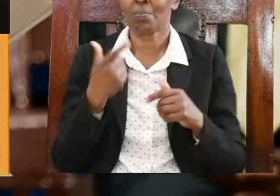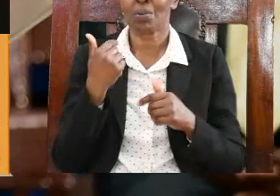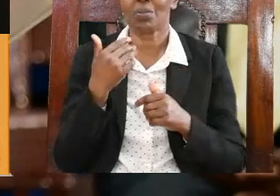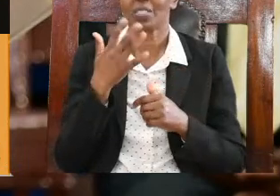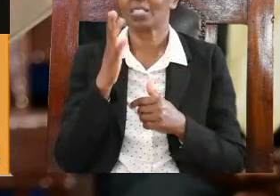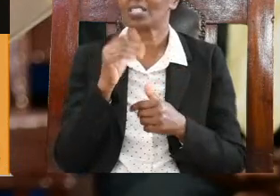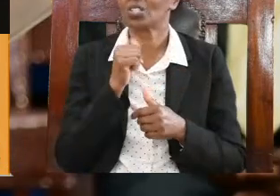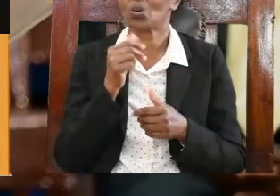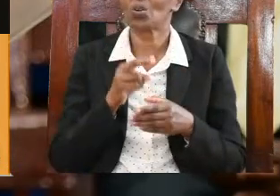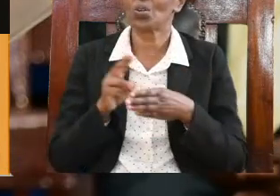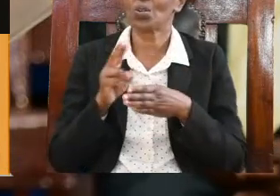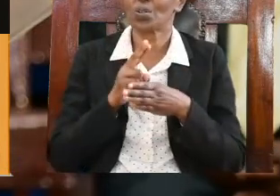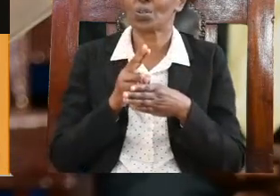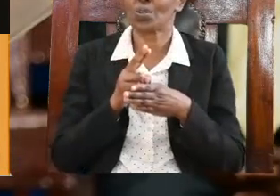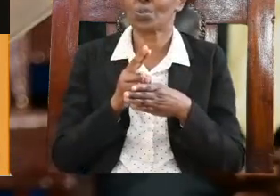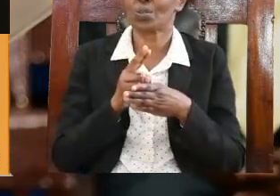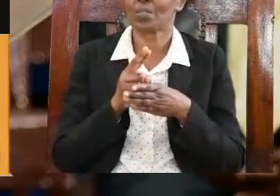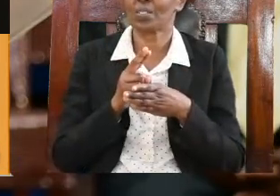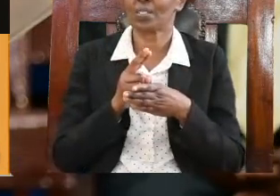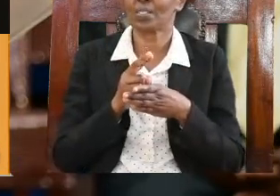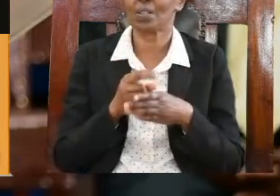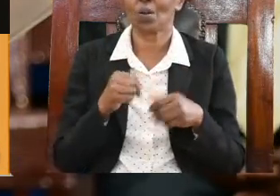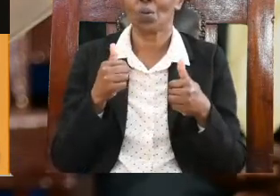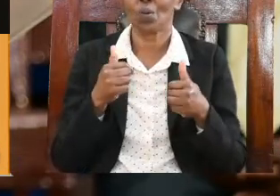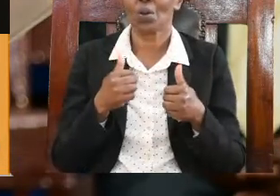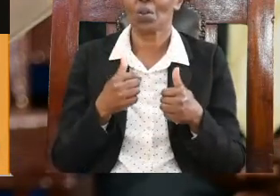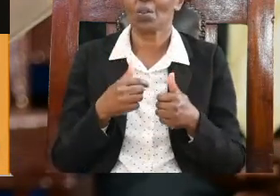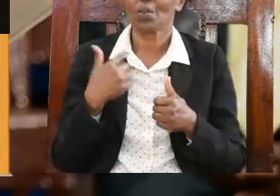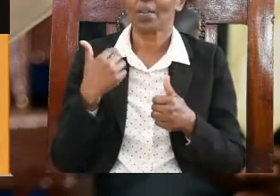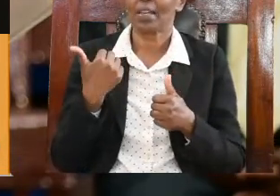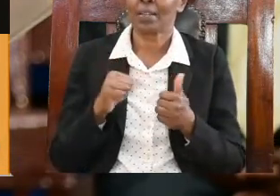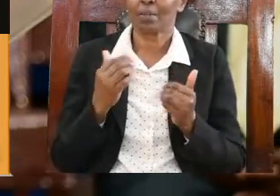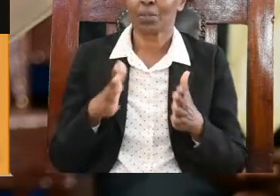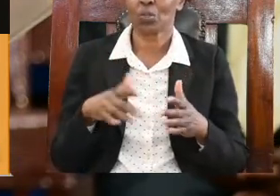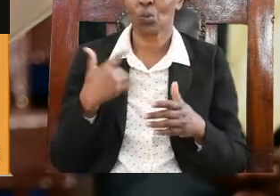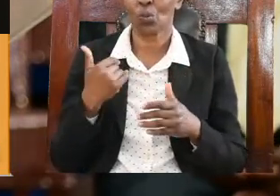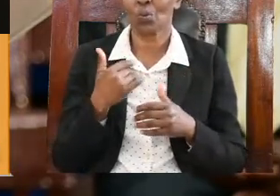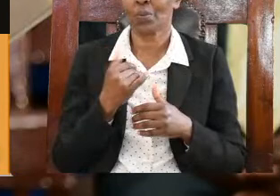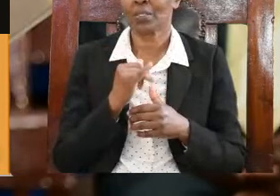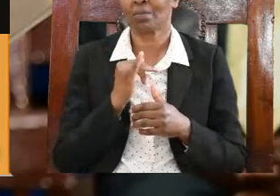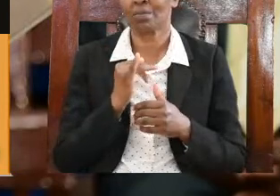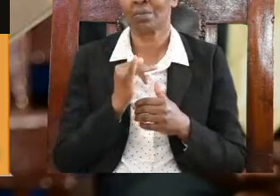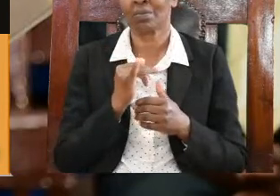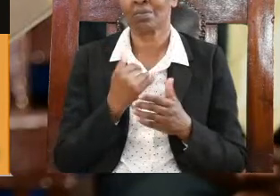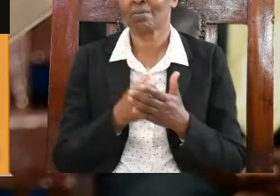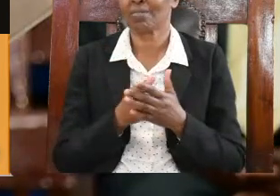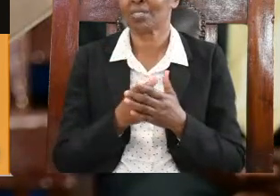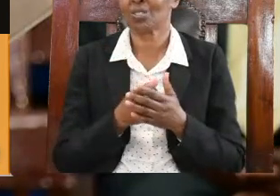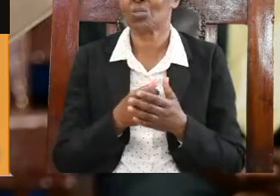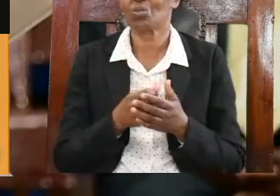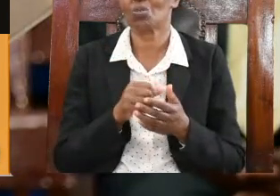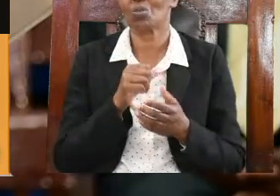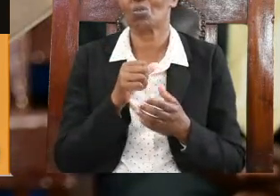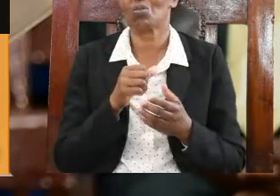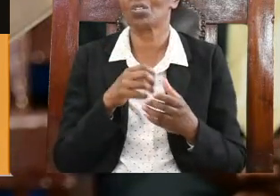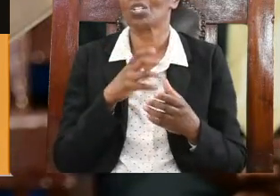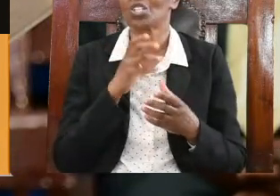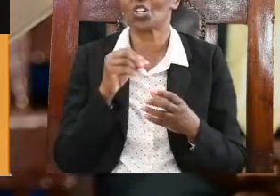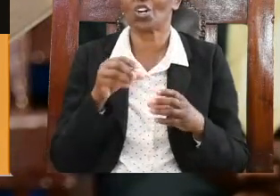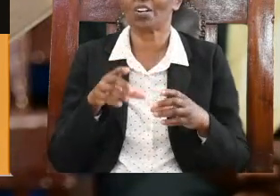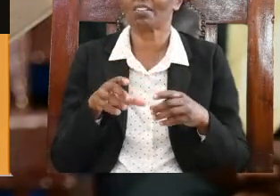greatly whom he has not hurt greatly. Praise be to the Lord. You miss